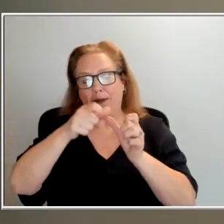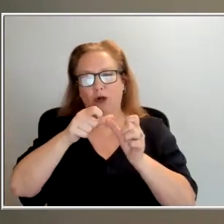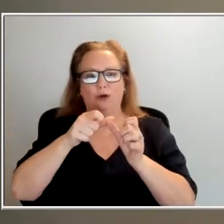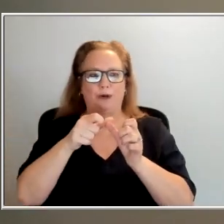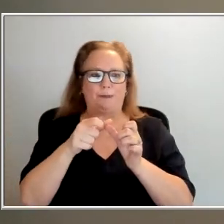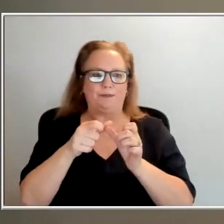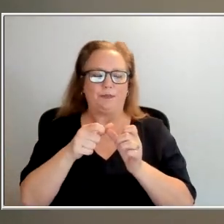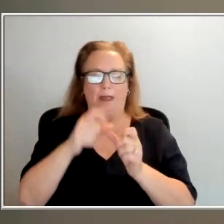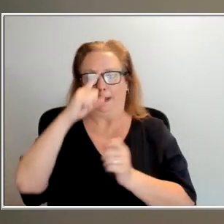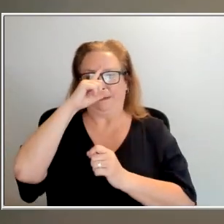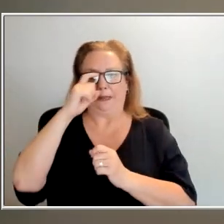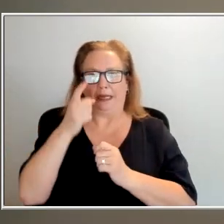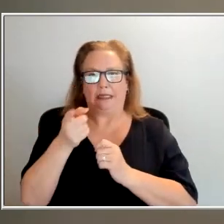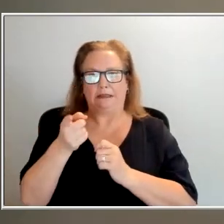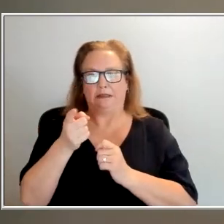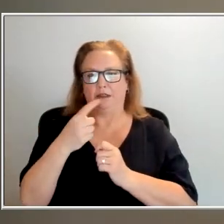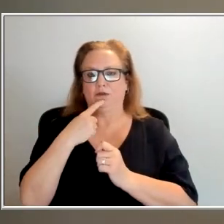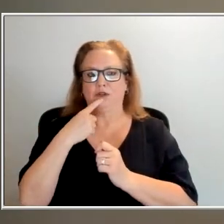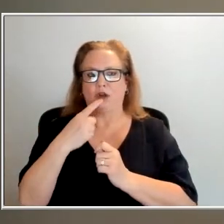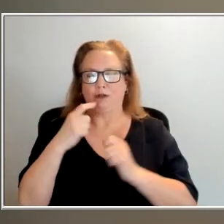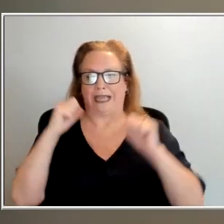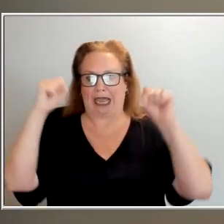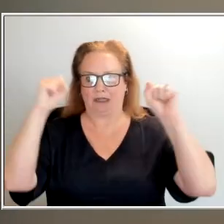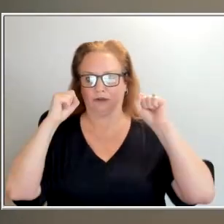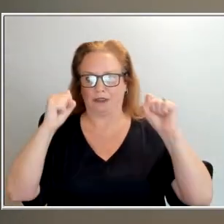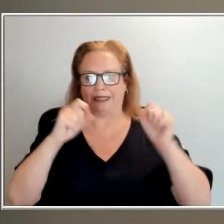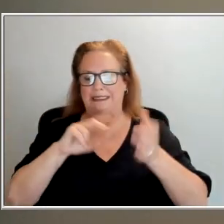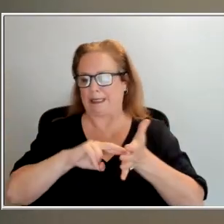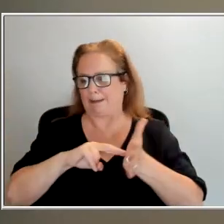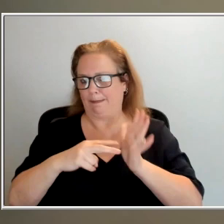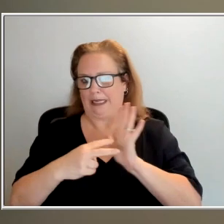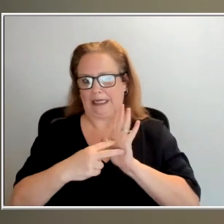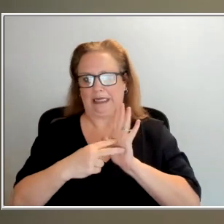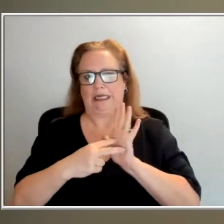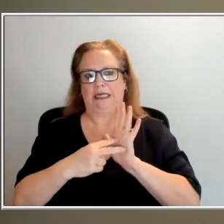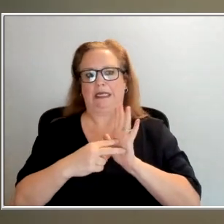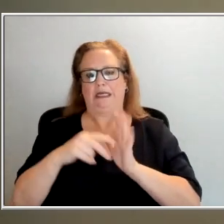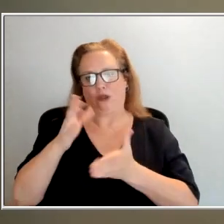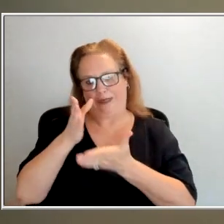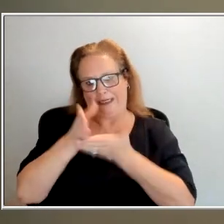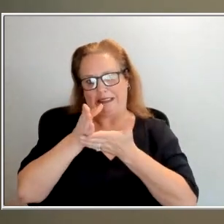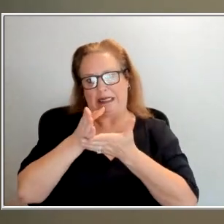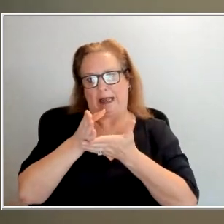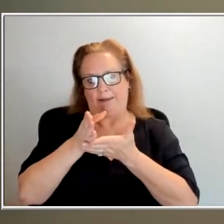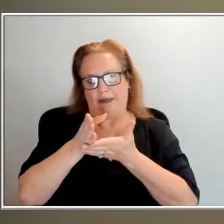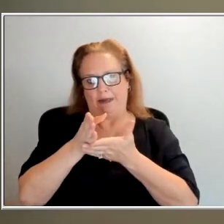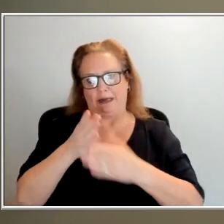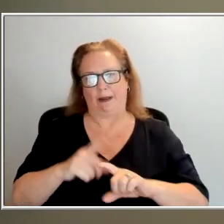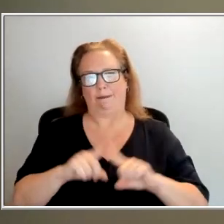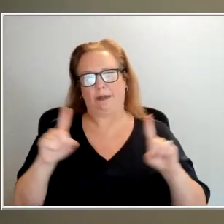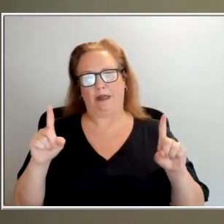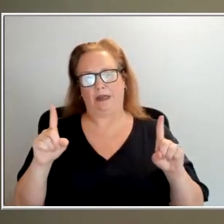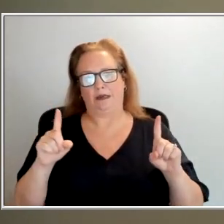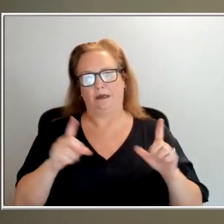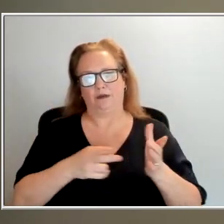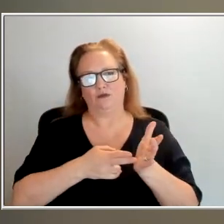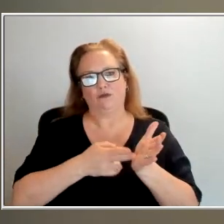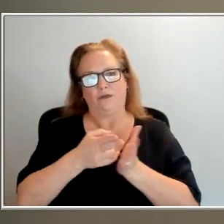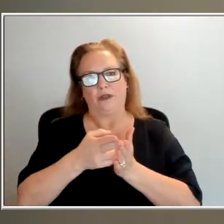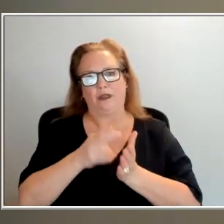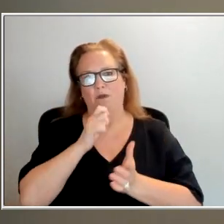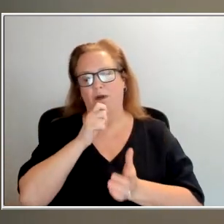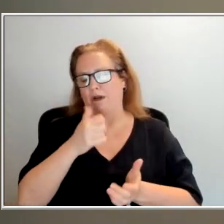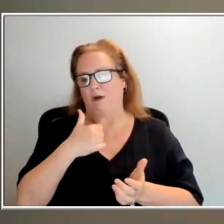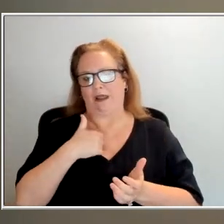that just because you weren't told to exercise doesn't necessarily mean you need to stop. But, you know, truthfully, we have not had